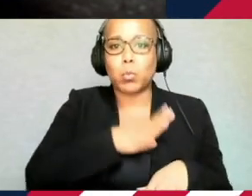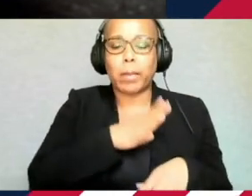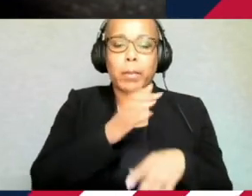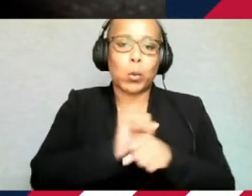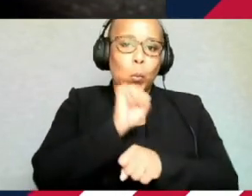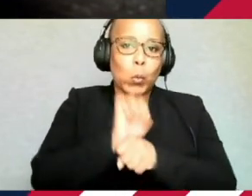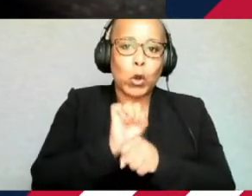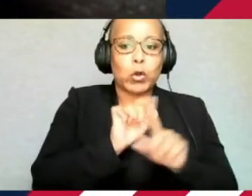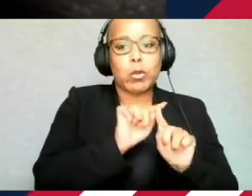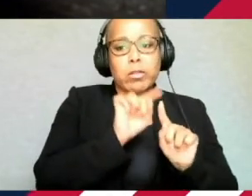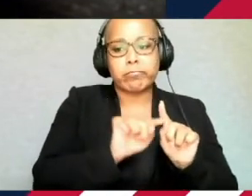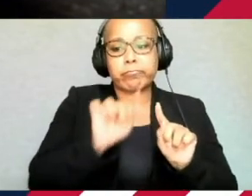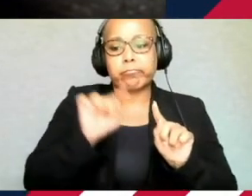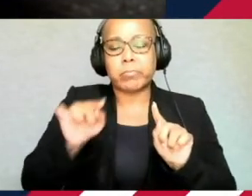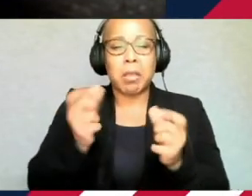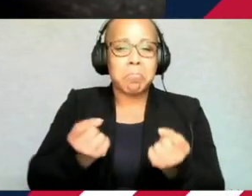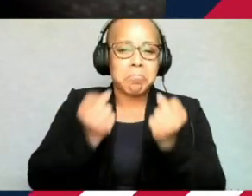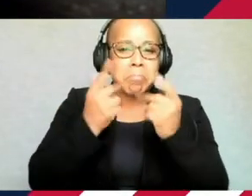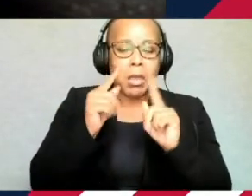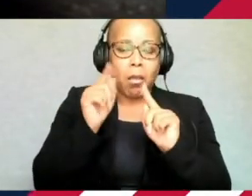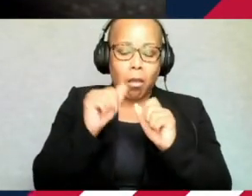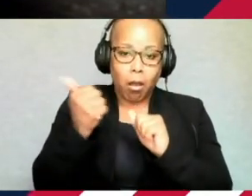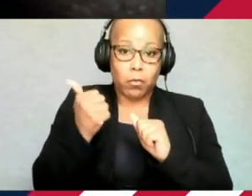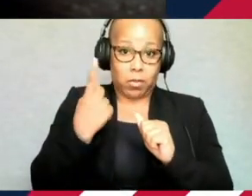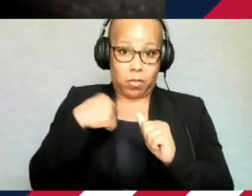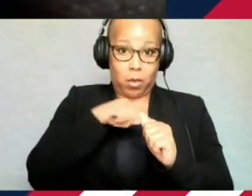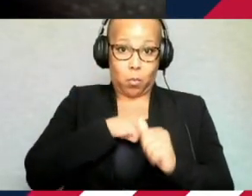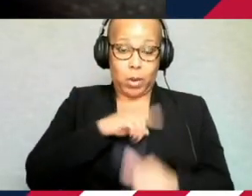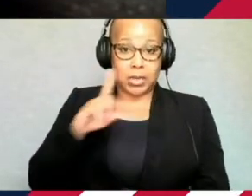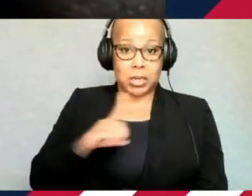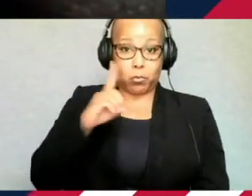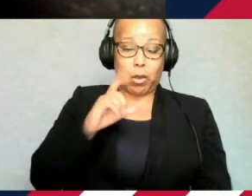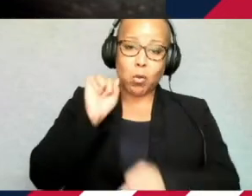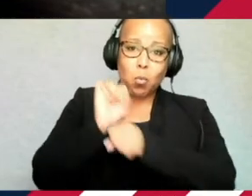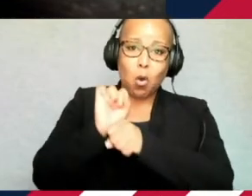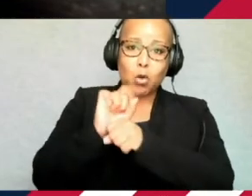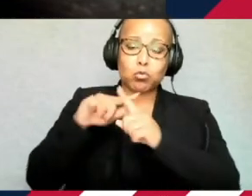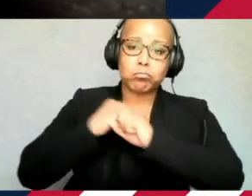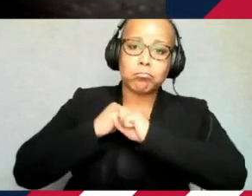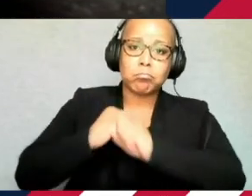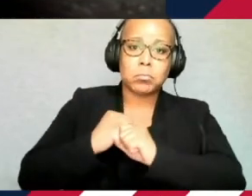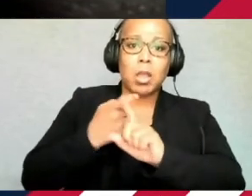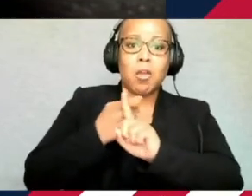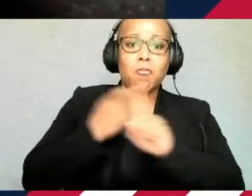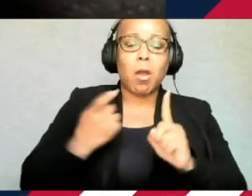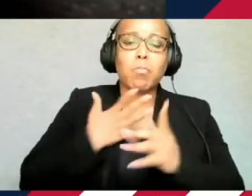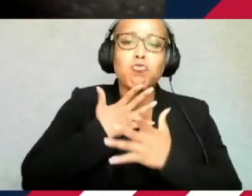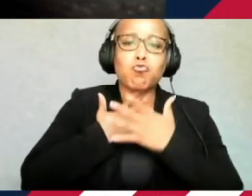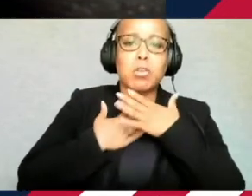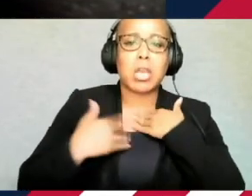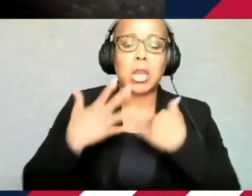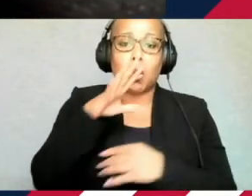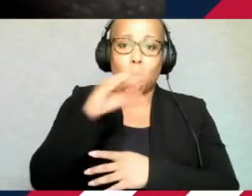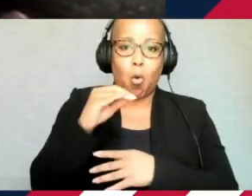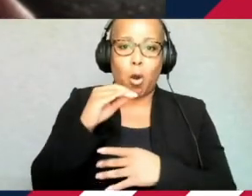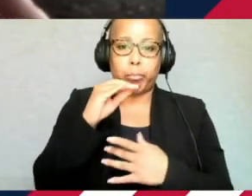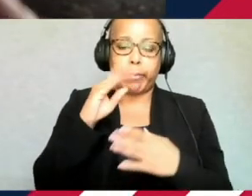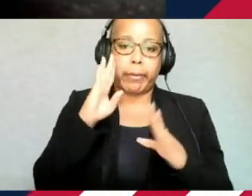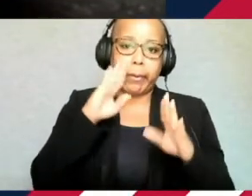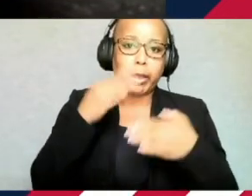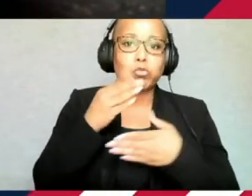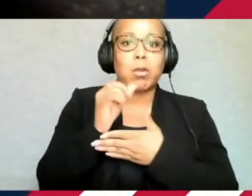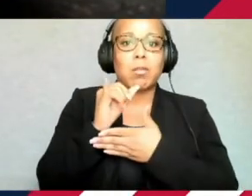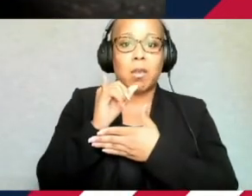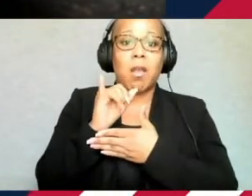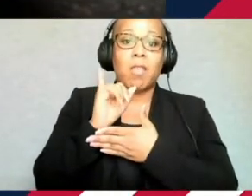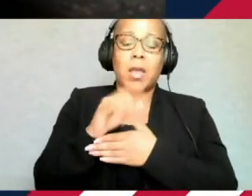workers, and so many others that we as Democrats work to defend from the greedy corporate interests of far